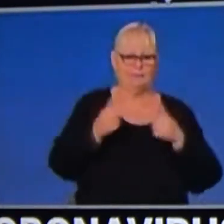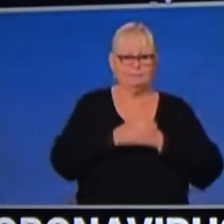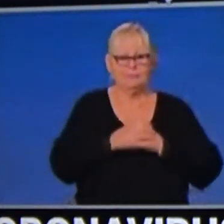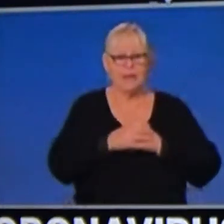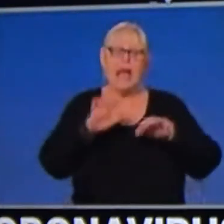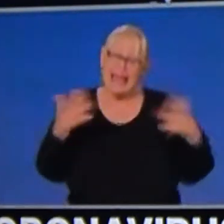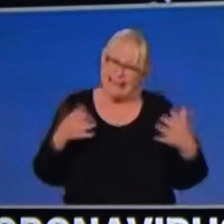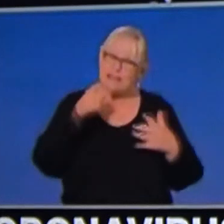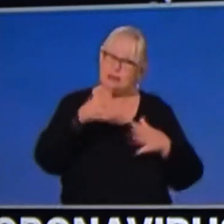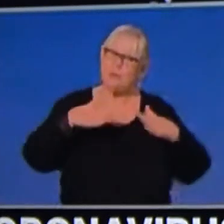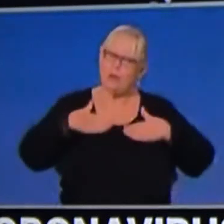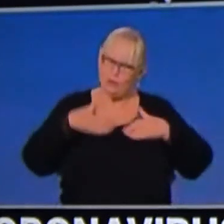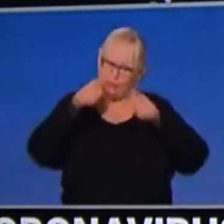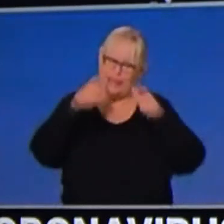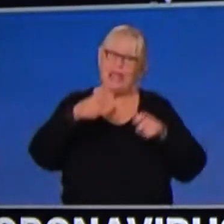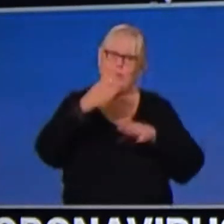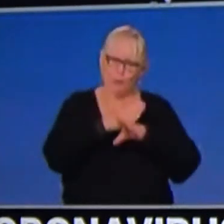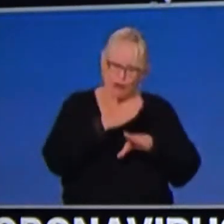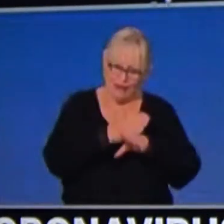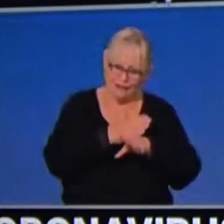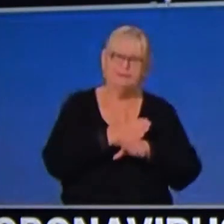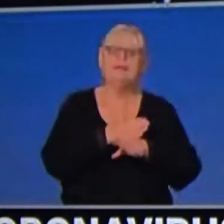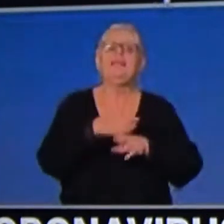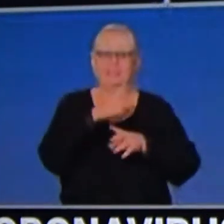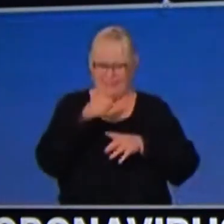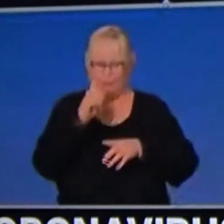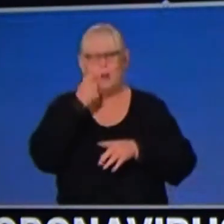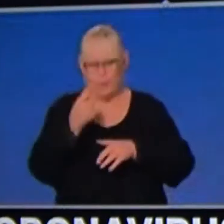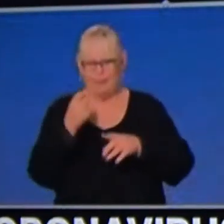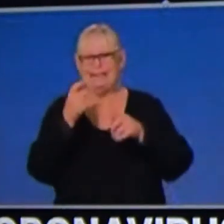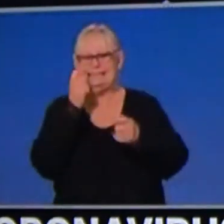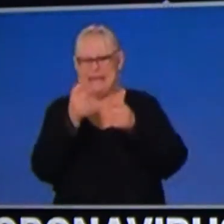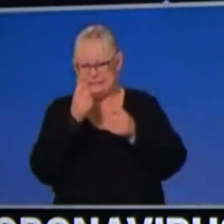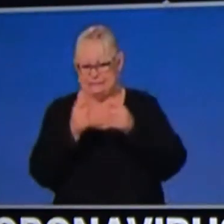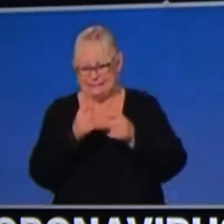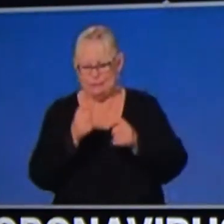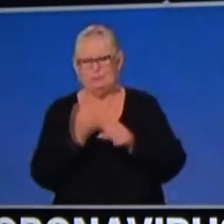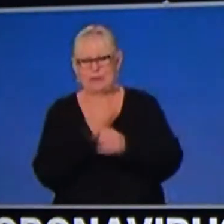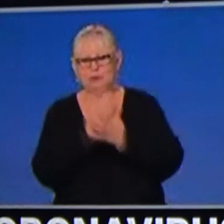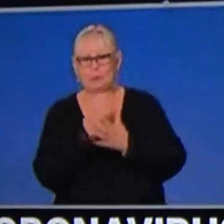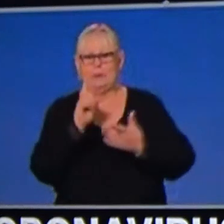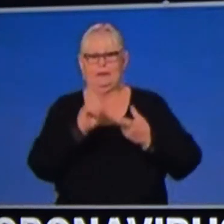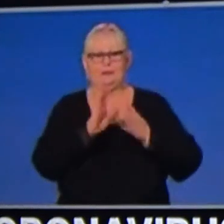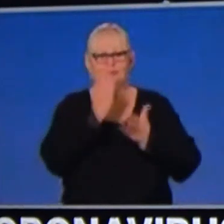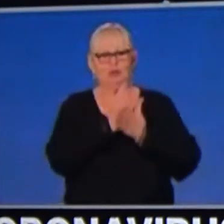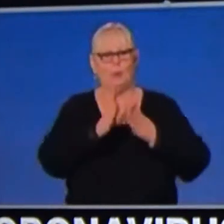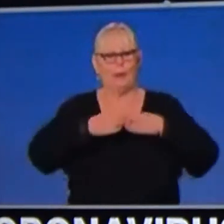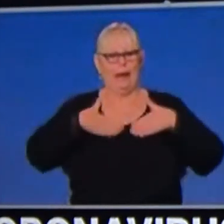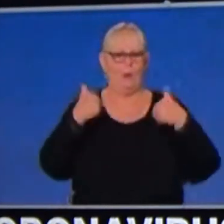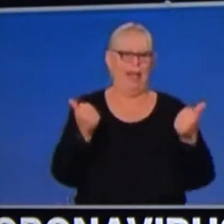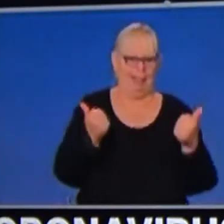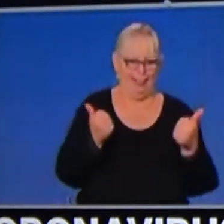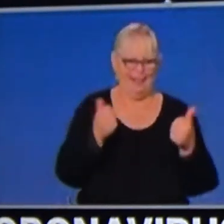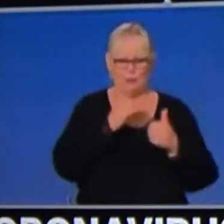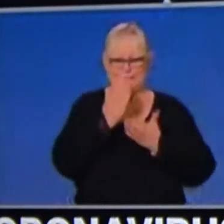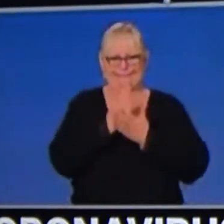you're a healthcare worker, in some states we're doing tests to make sure that you're not still carrying the virus. So we are working